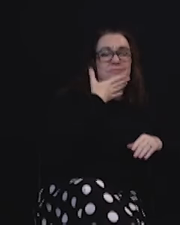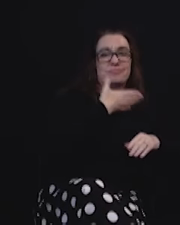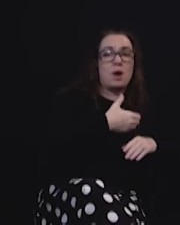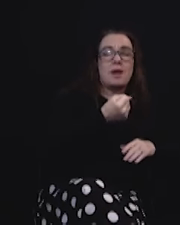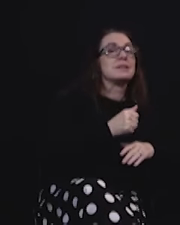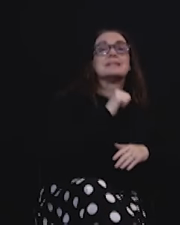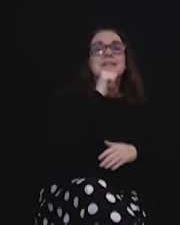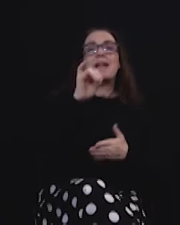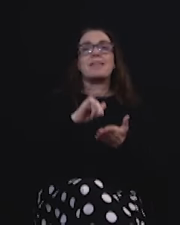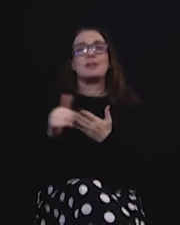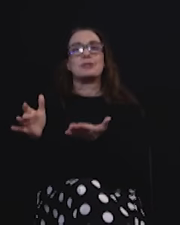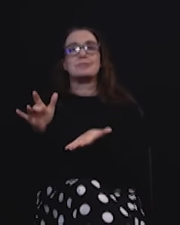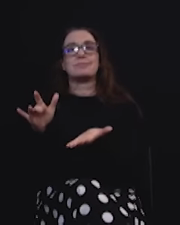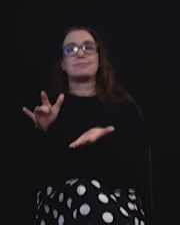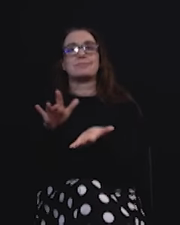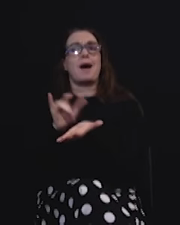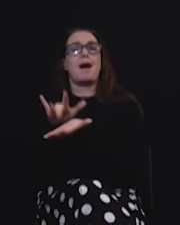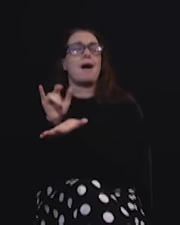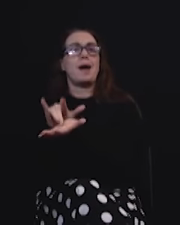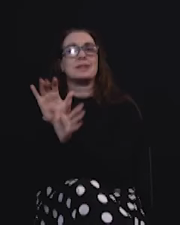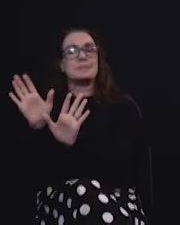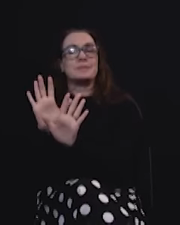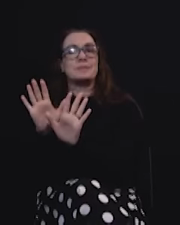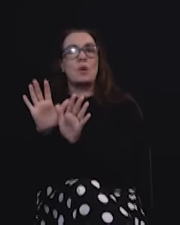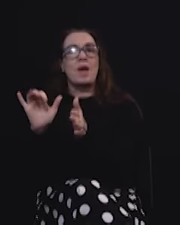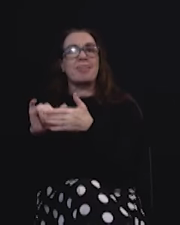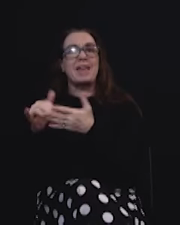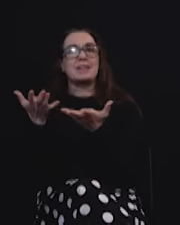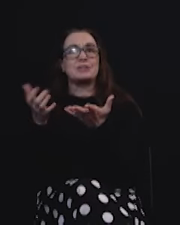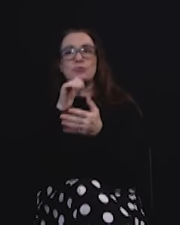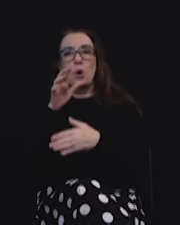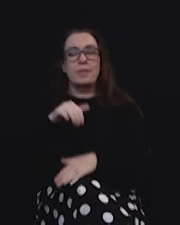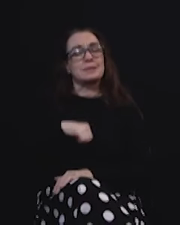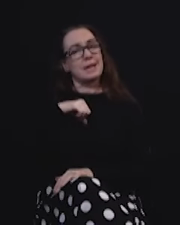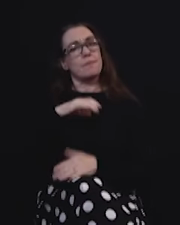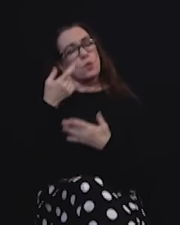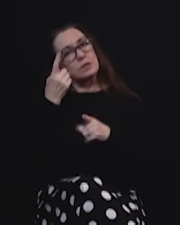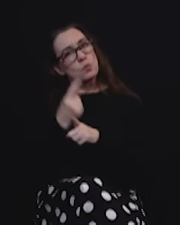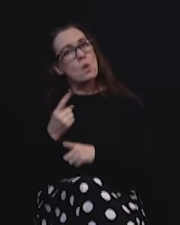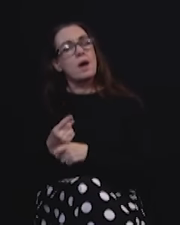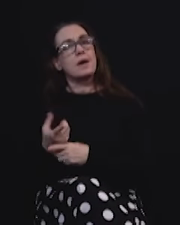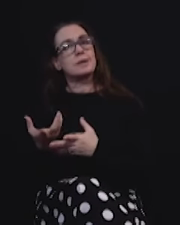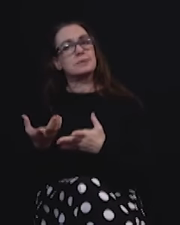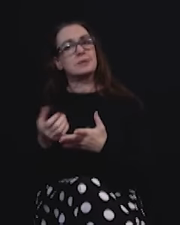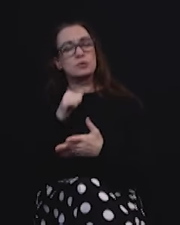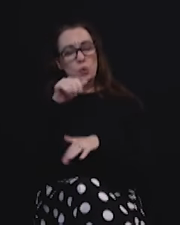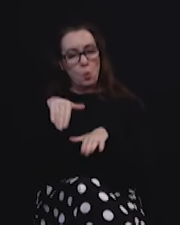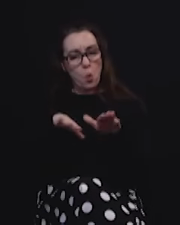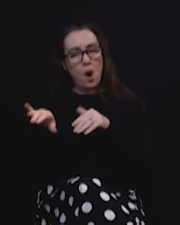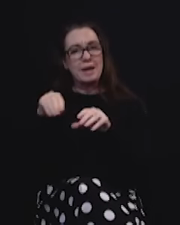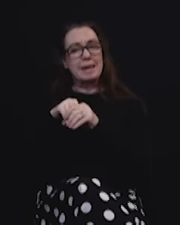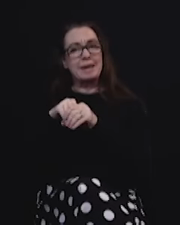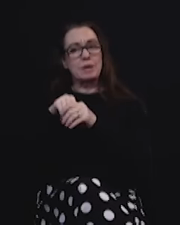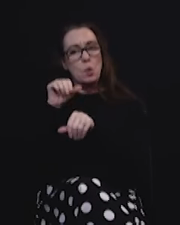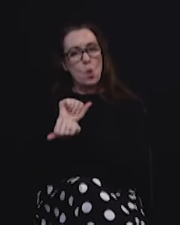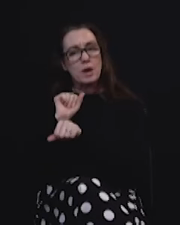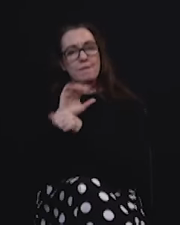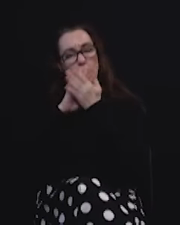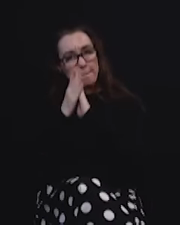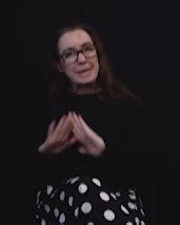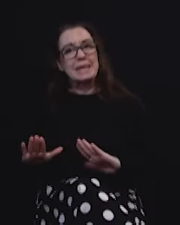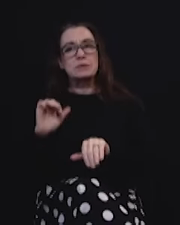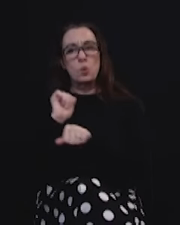you're a doormat. That doesn't mean that you don't stand up for what's right. It doesn't mean that we don't walk in working for peace